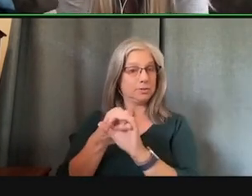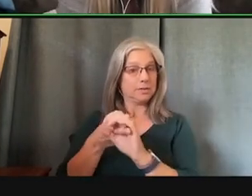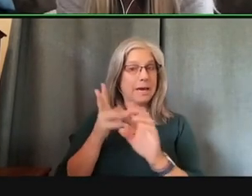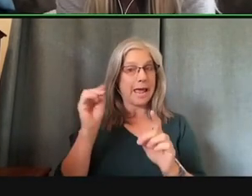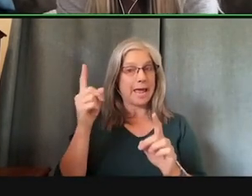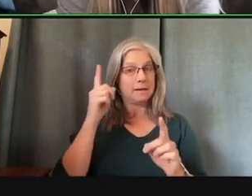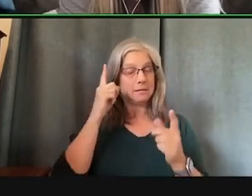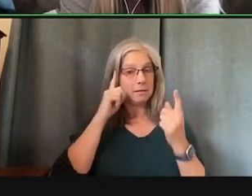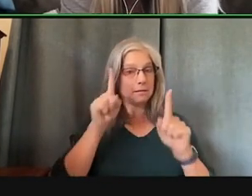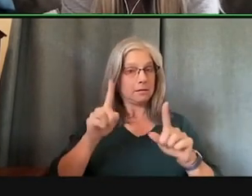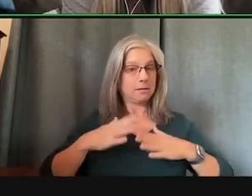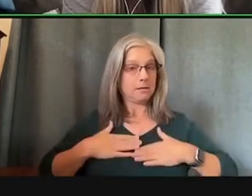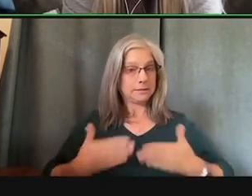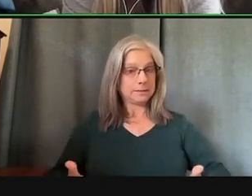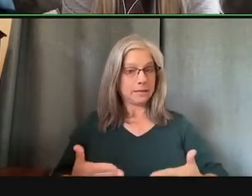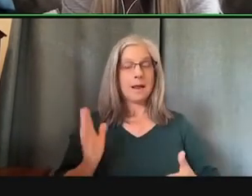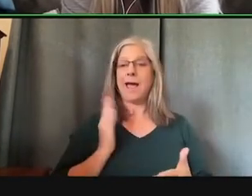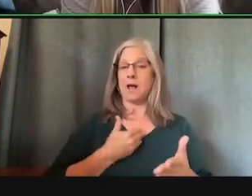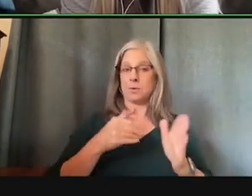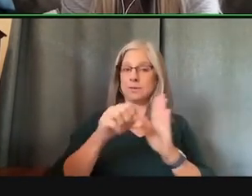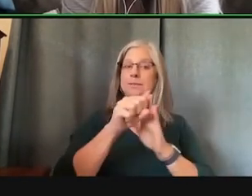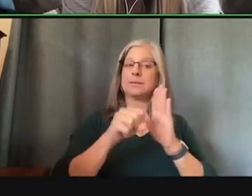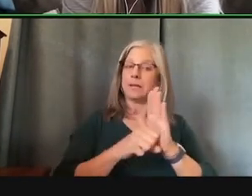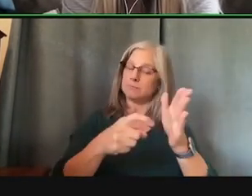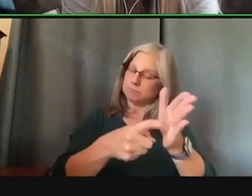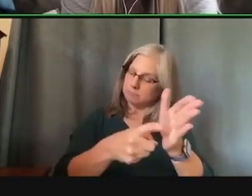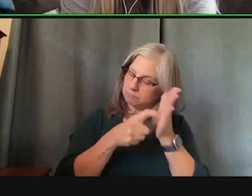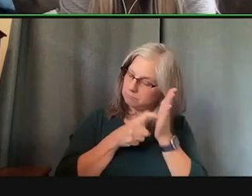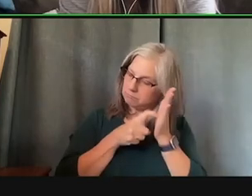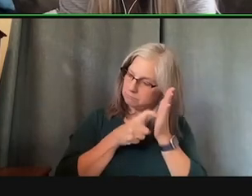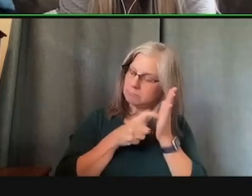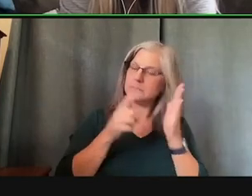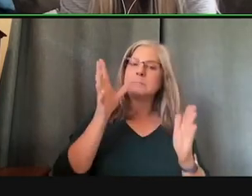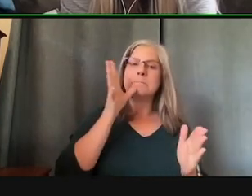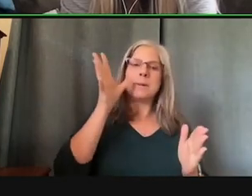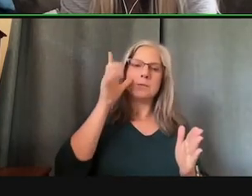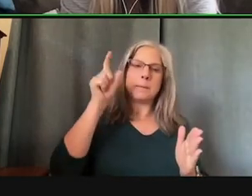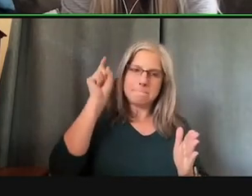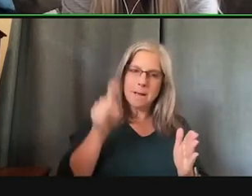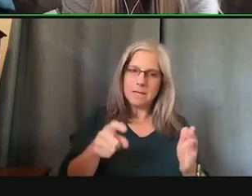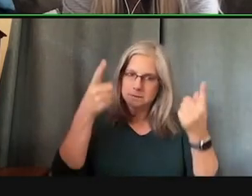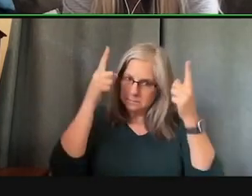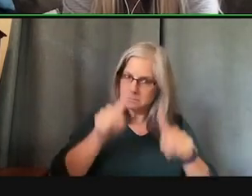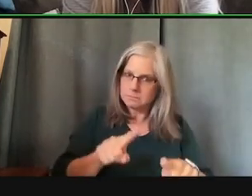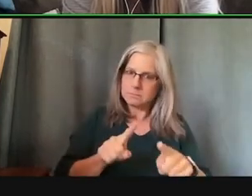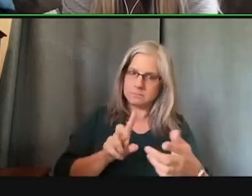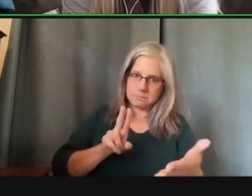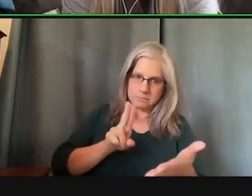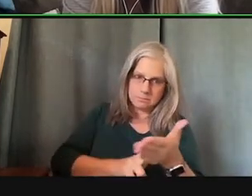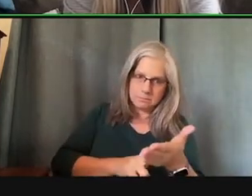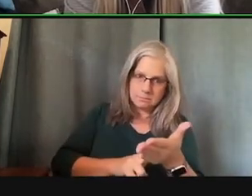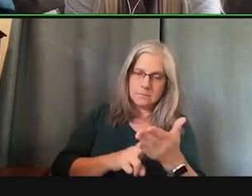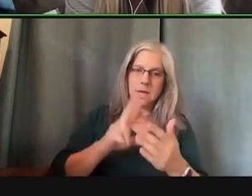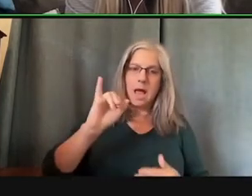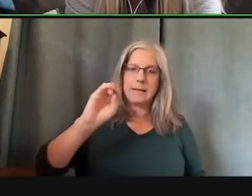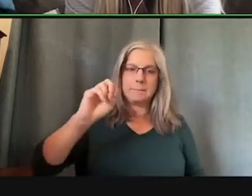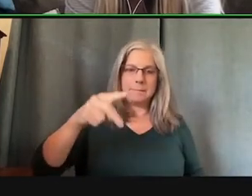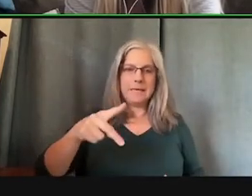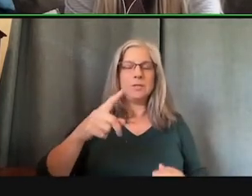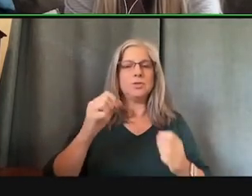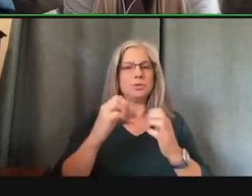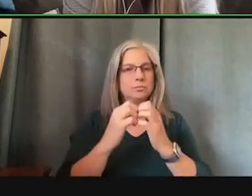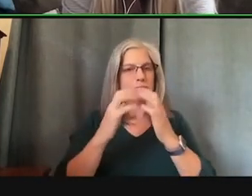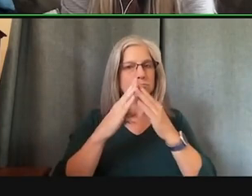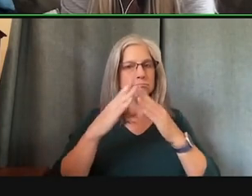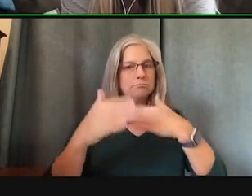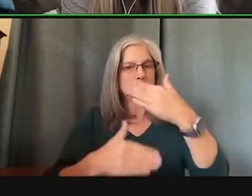Our state requires parents to consent to an IEP in order to implement it or